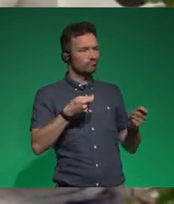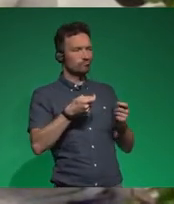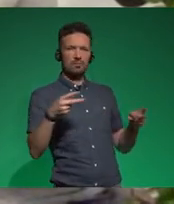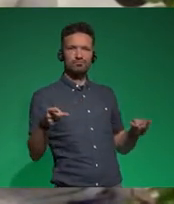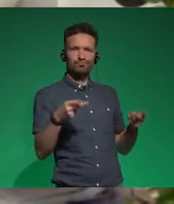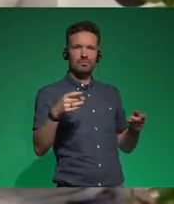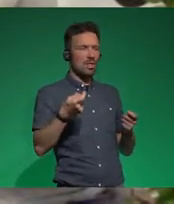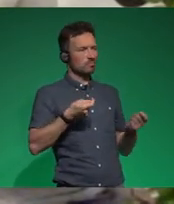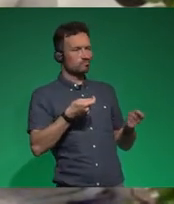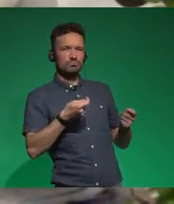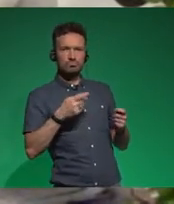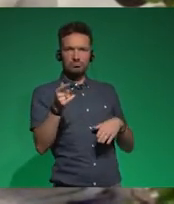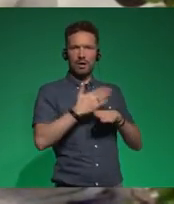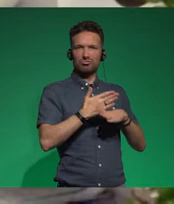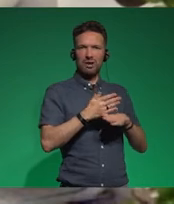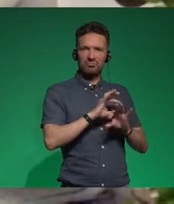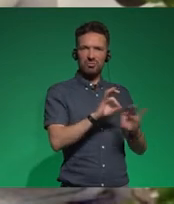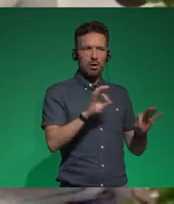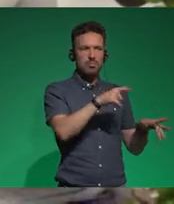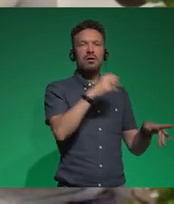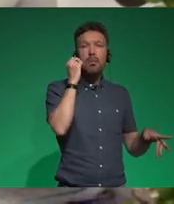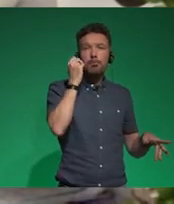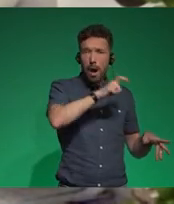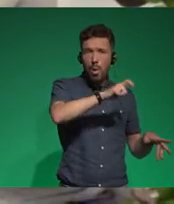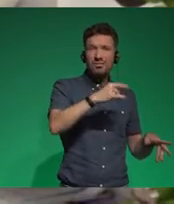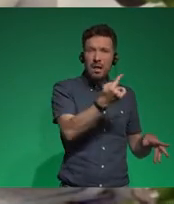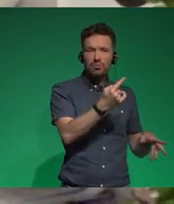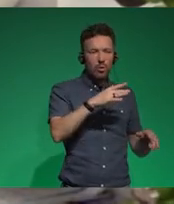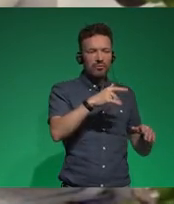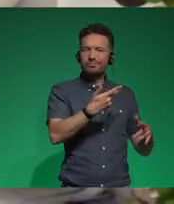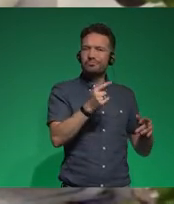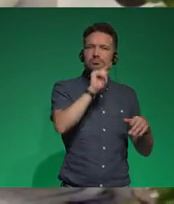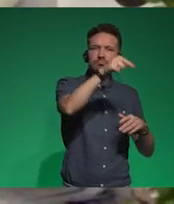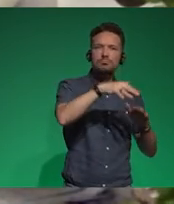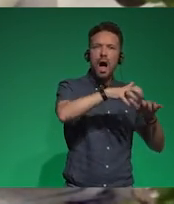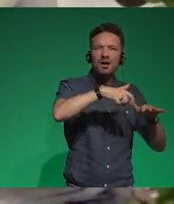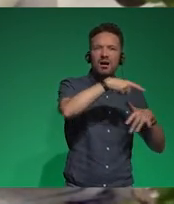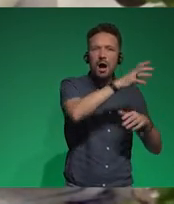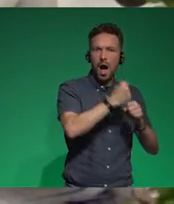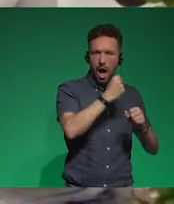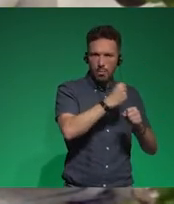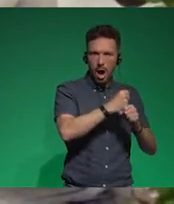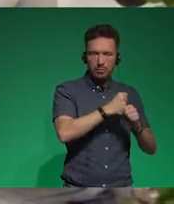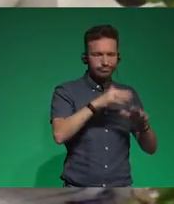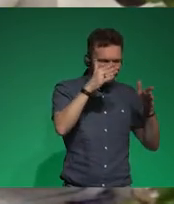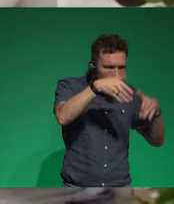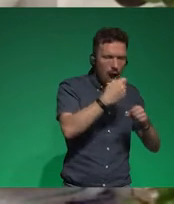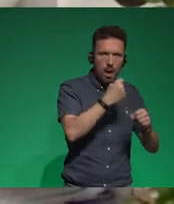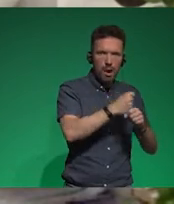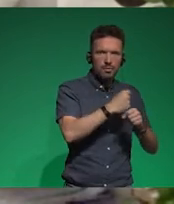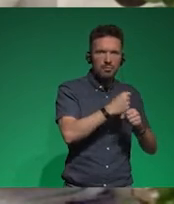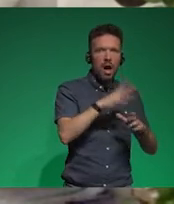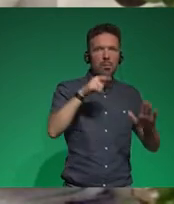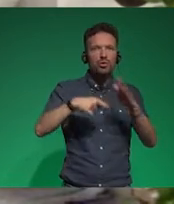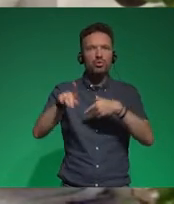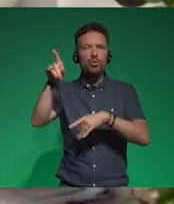have their land to work on, but they can be taken away anytime. And then now it's like increasingly the case